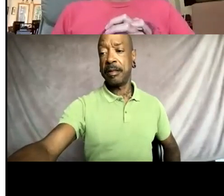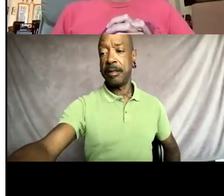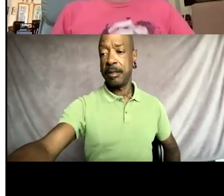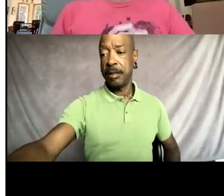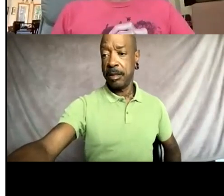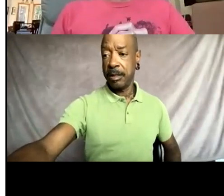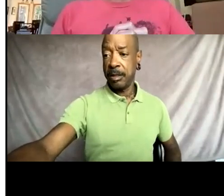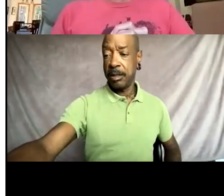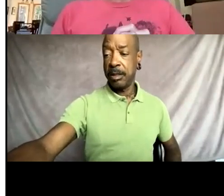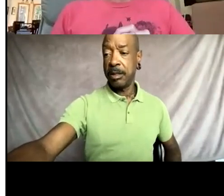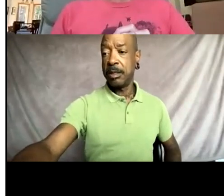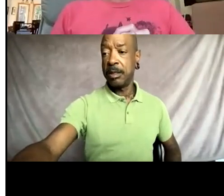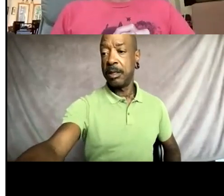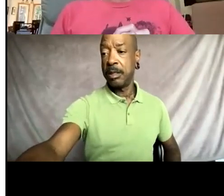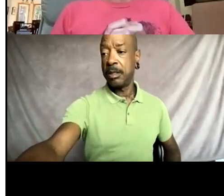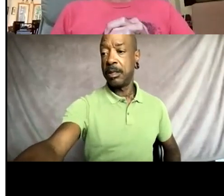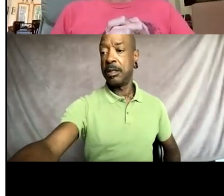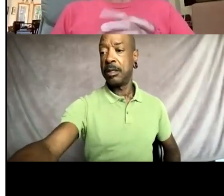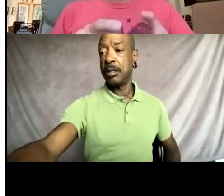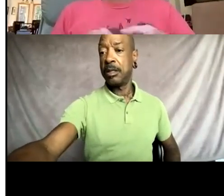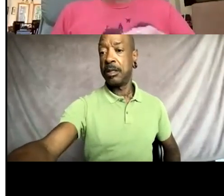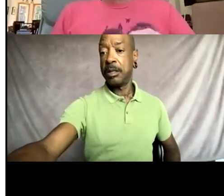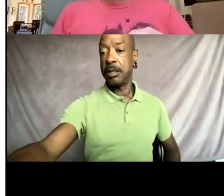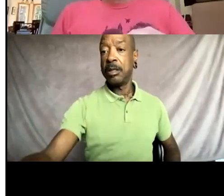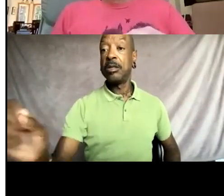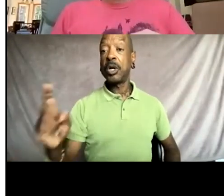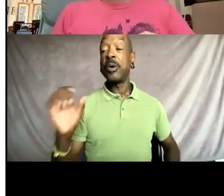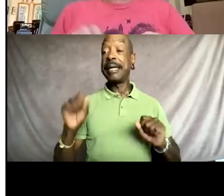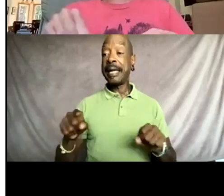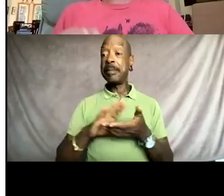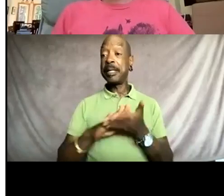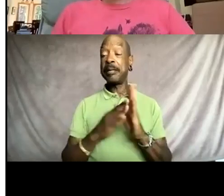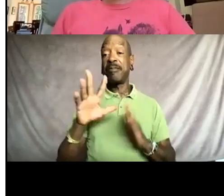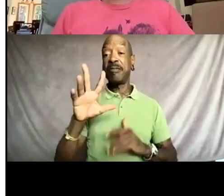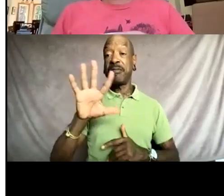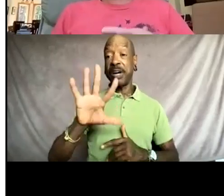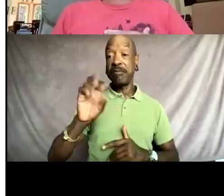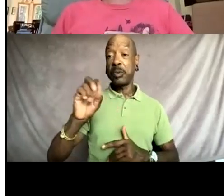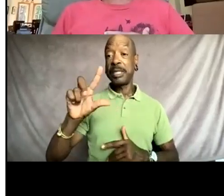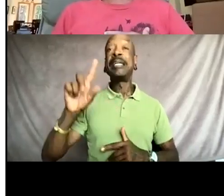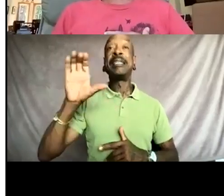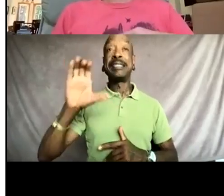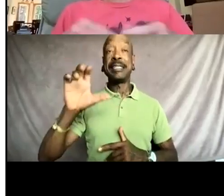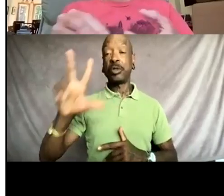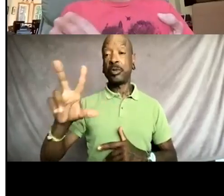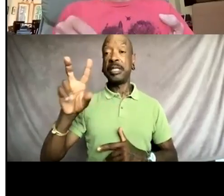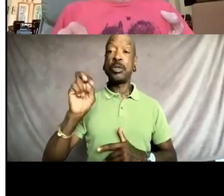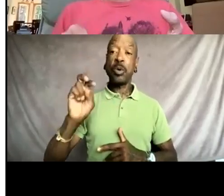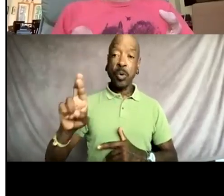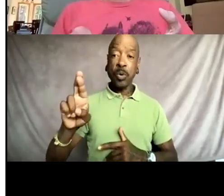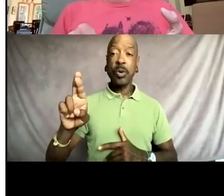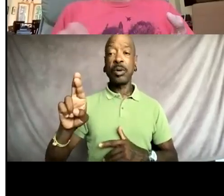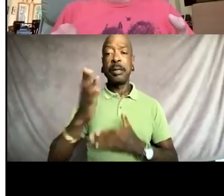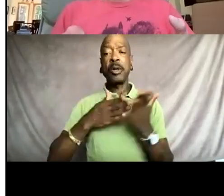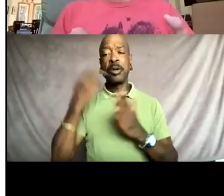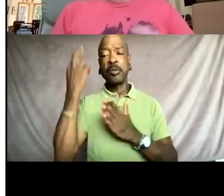what we've been learning, though, is that a lot of these can either be 501c3s or get funding from 501c3s. And part of the reason